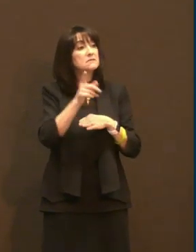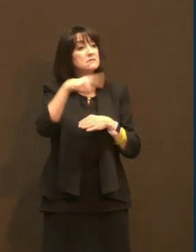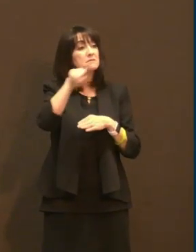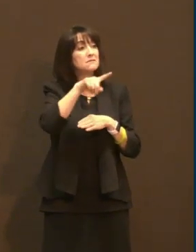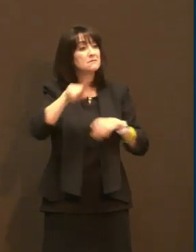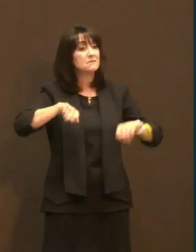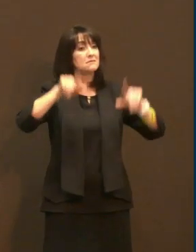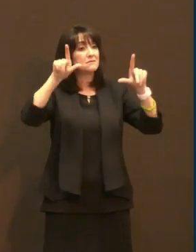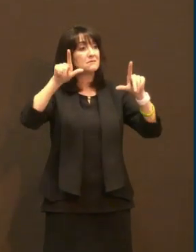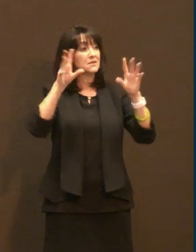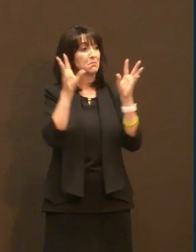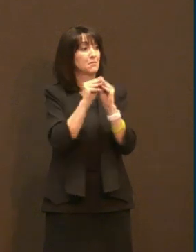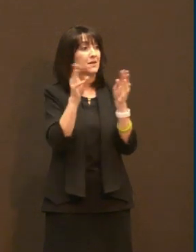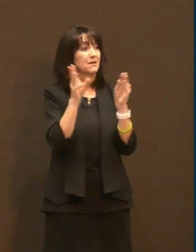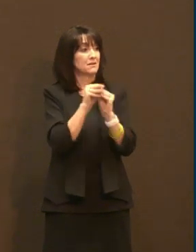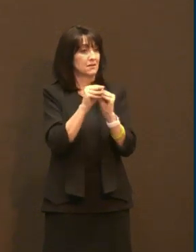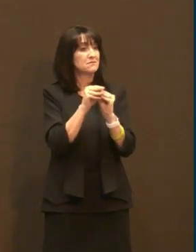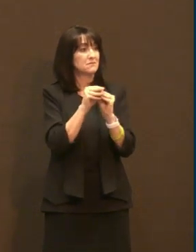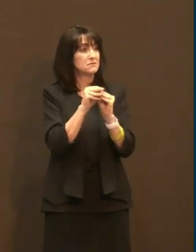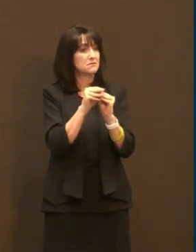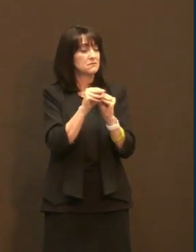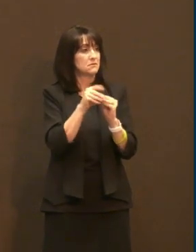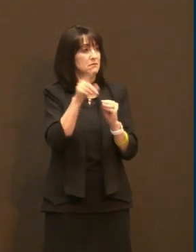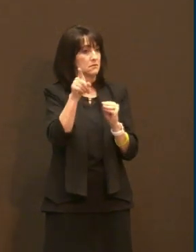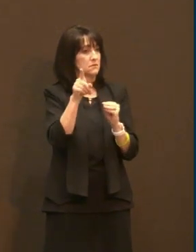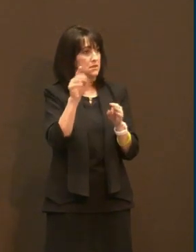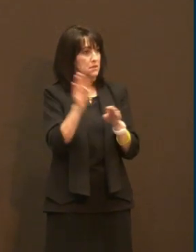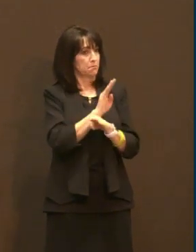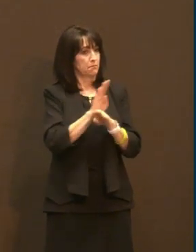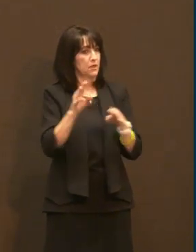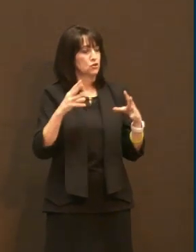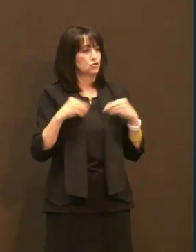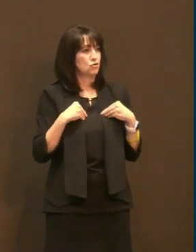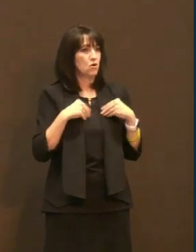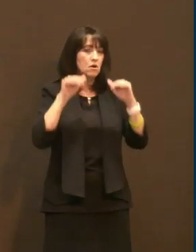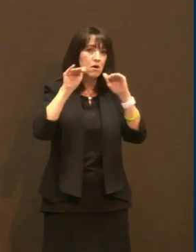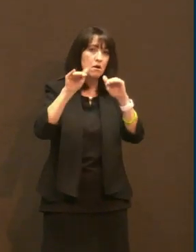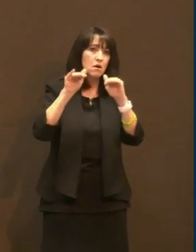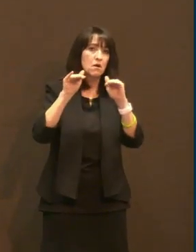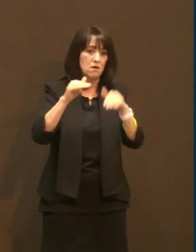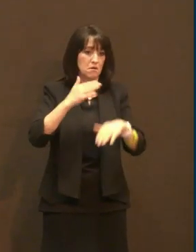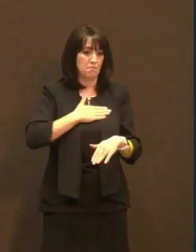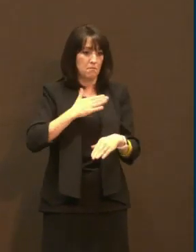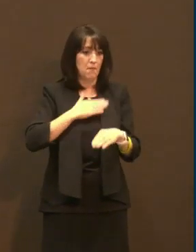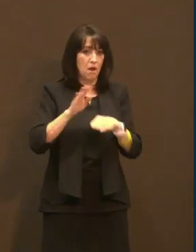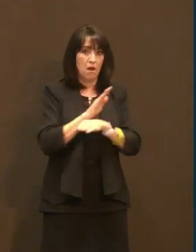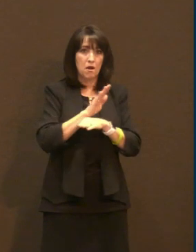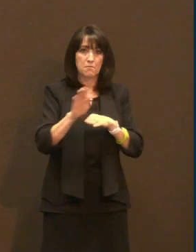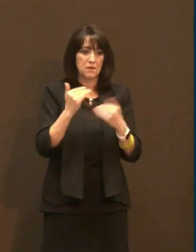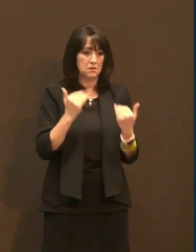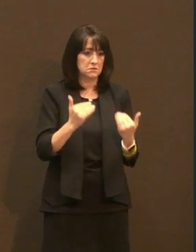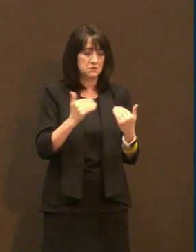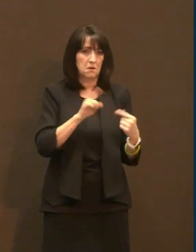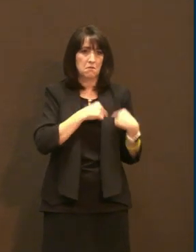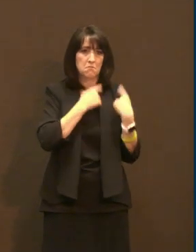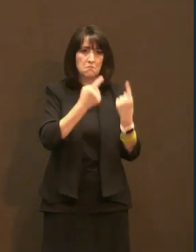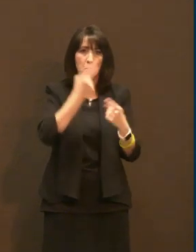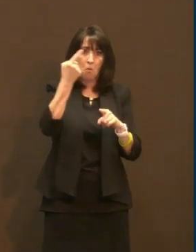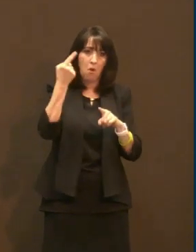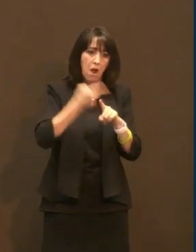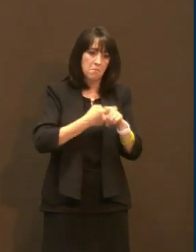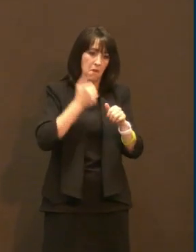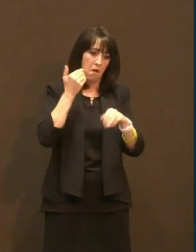geographically. Individual business owners talking about what's happening to their businesses, workers who